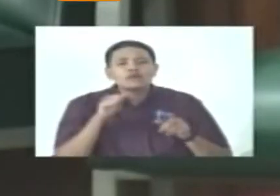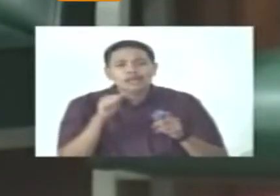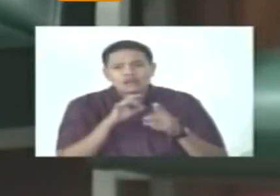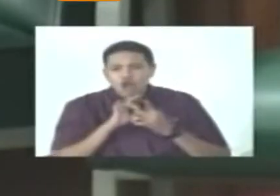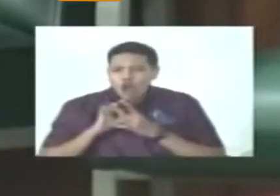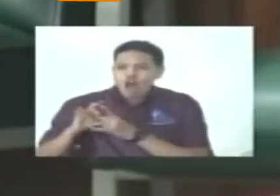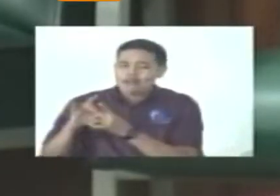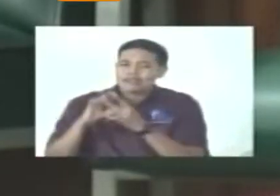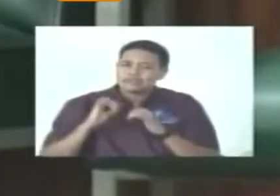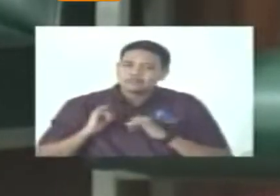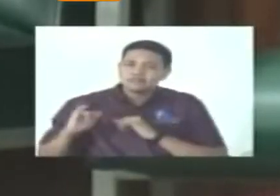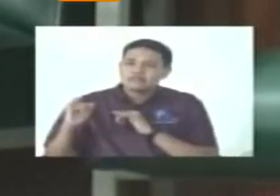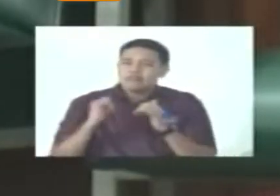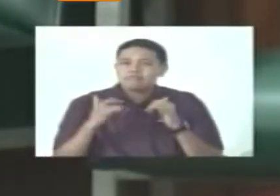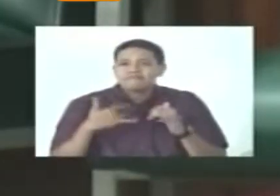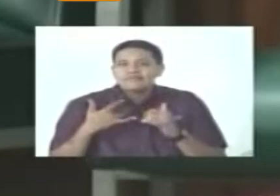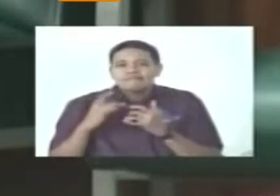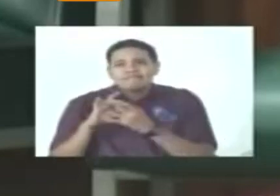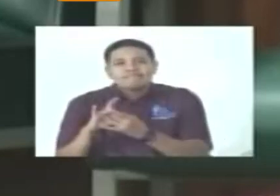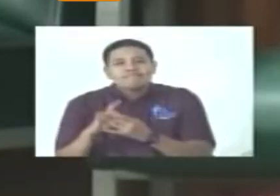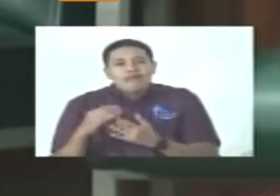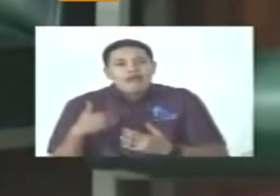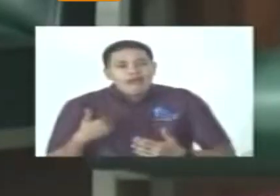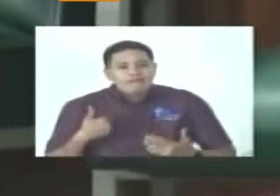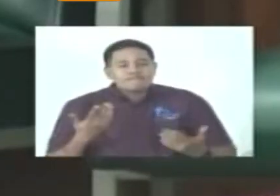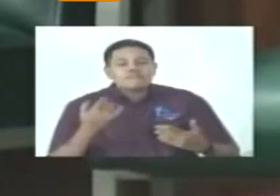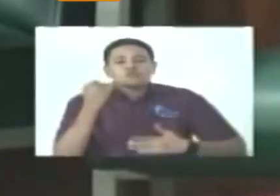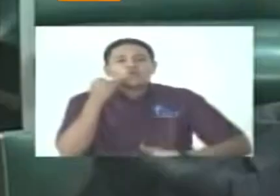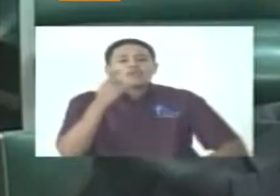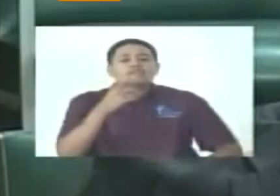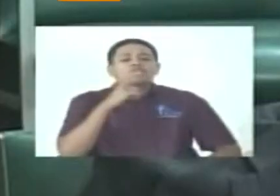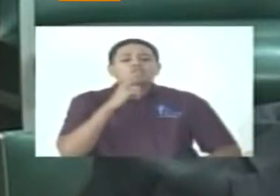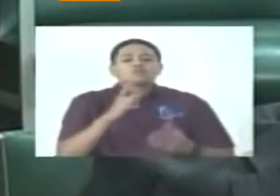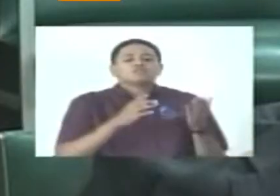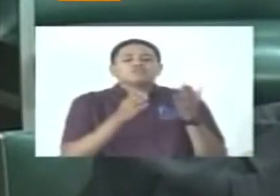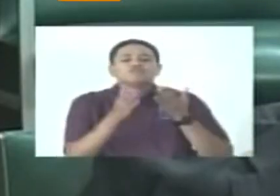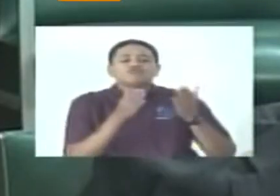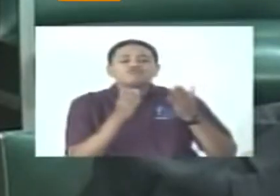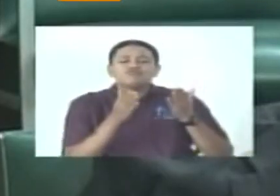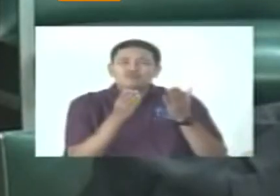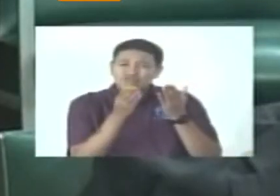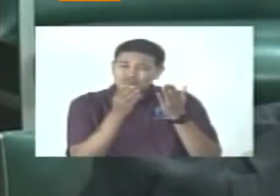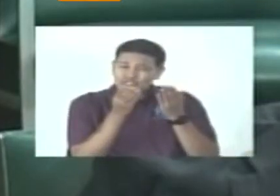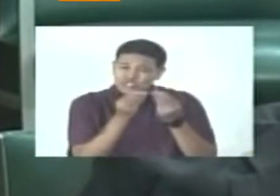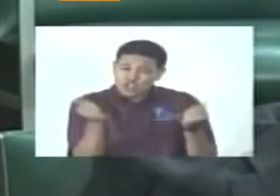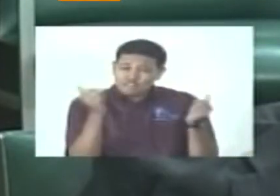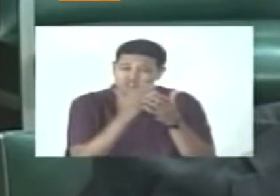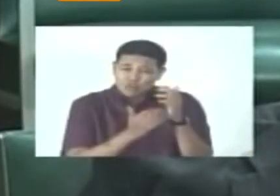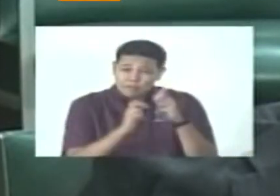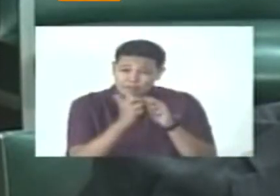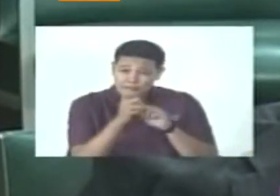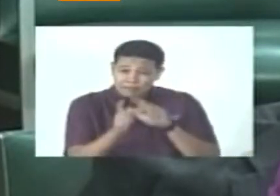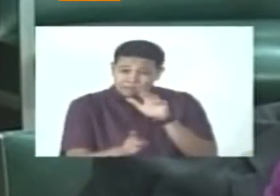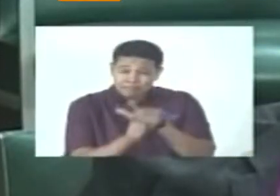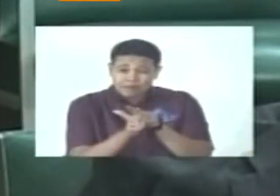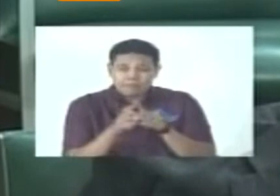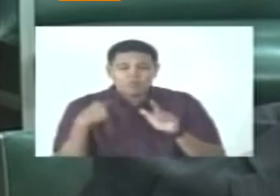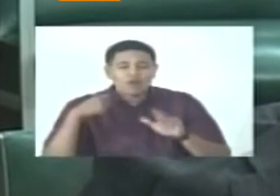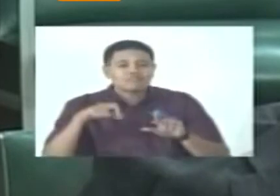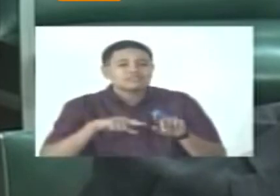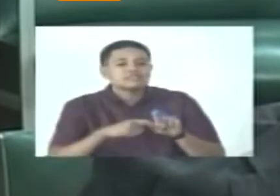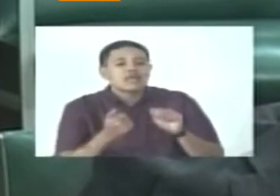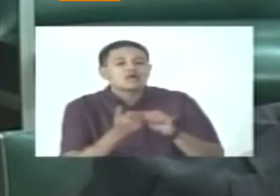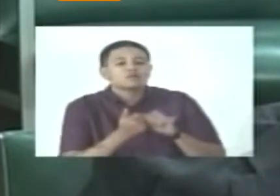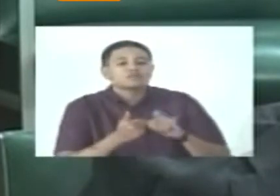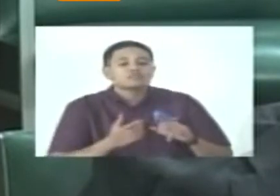connect. So I think if we're going to solve some of the problems that we encounter, we have to start at